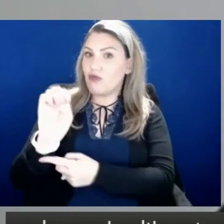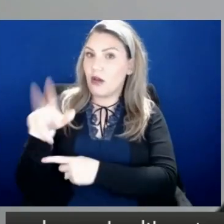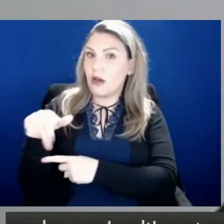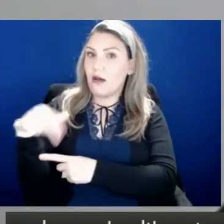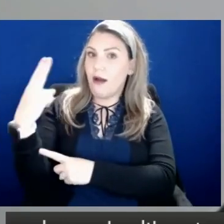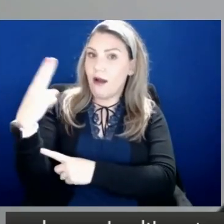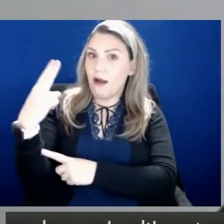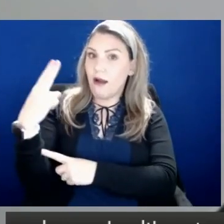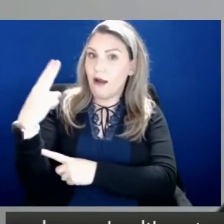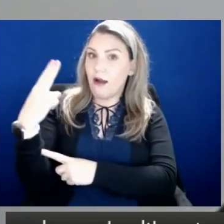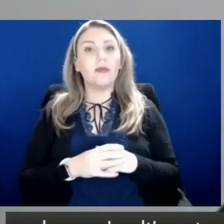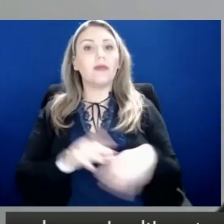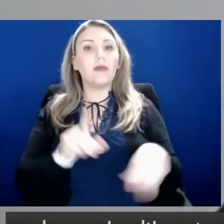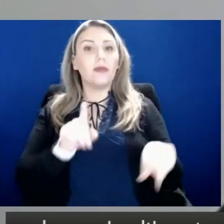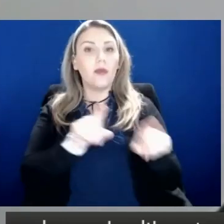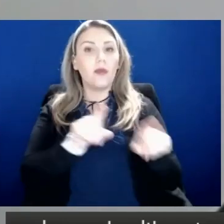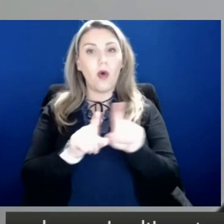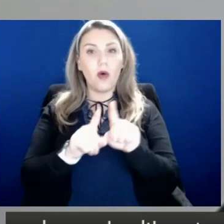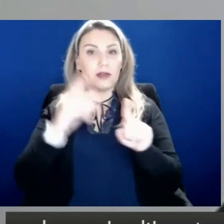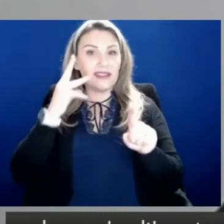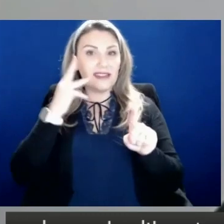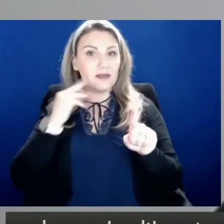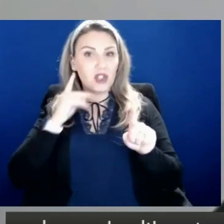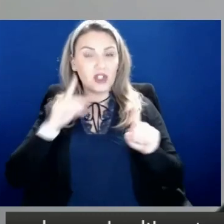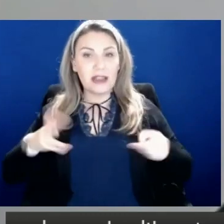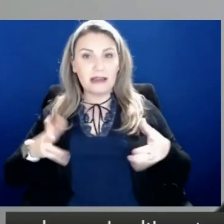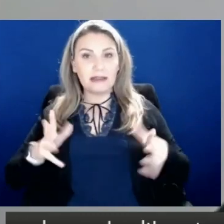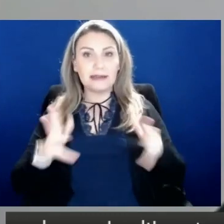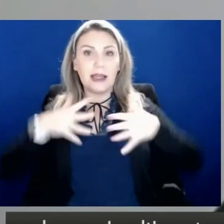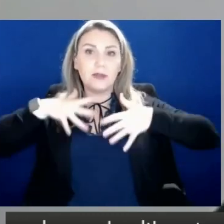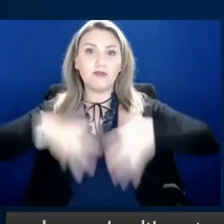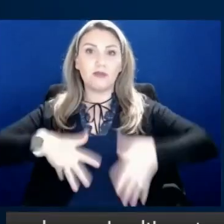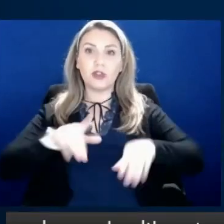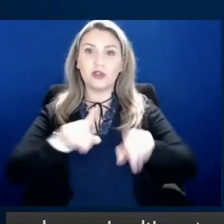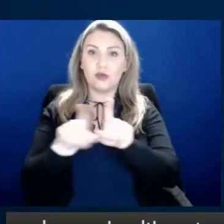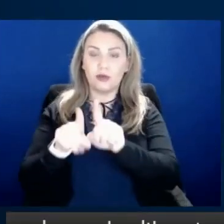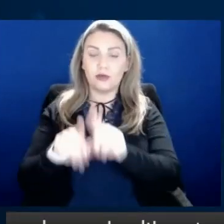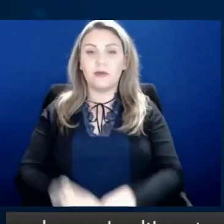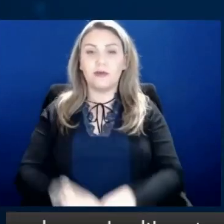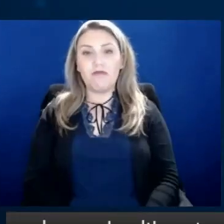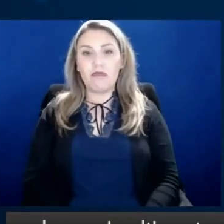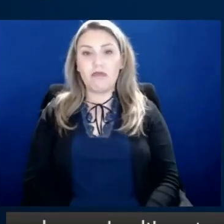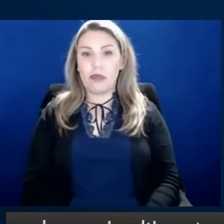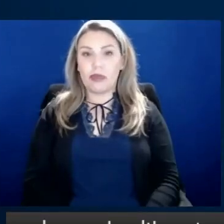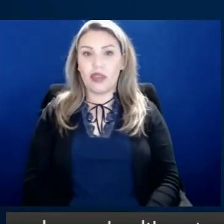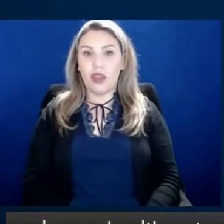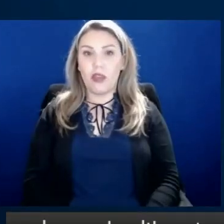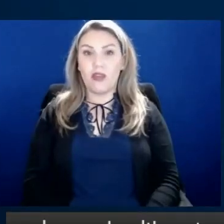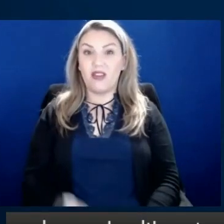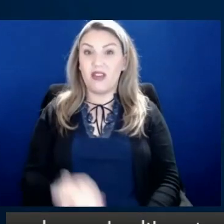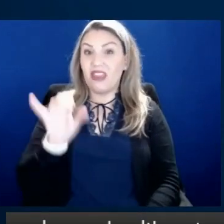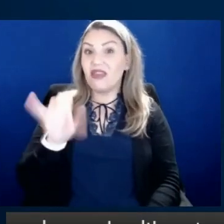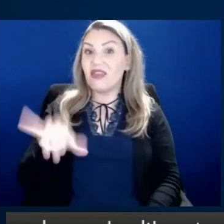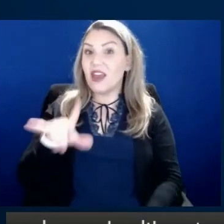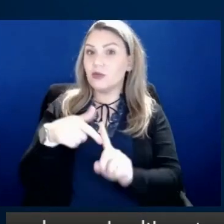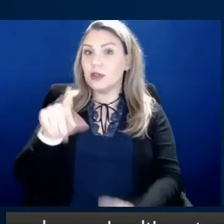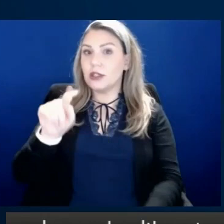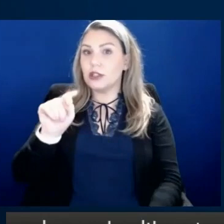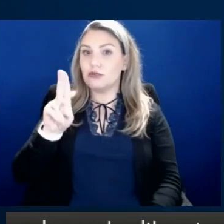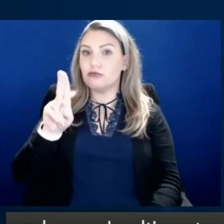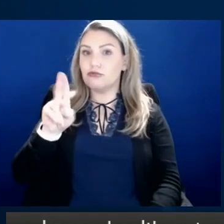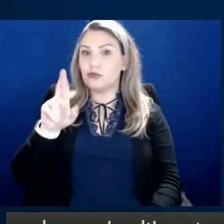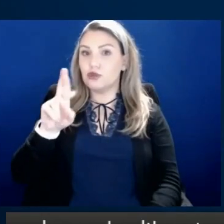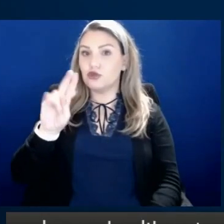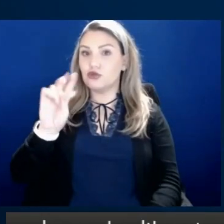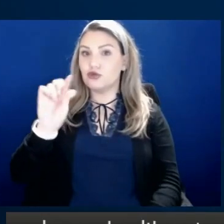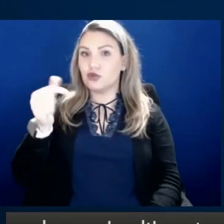I also experience the anxiety and depression as well. And that's where Turning Point comes in. We're going to talk with